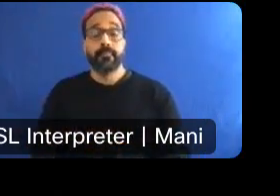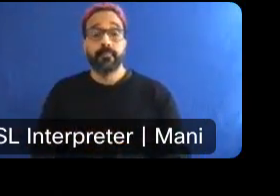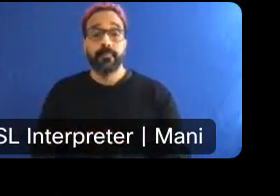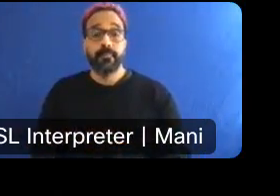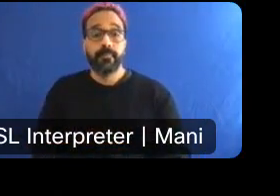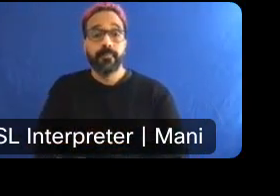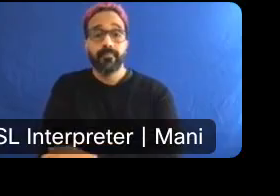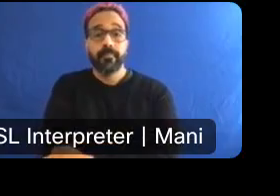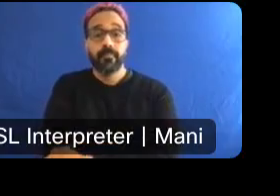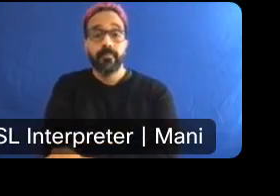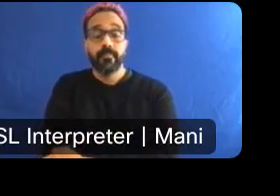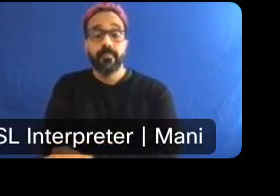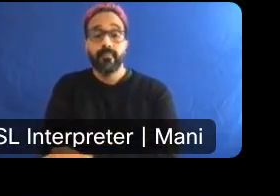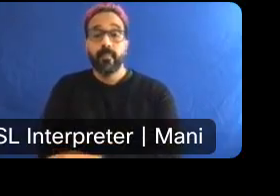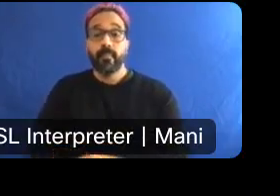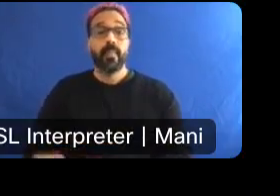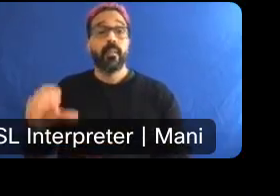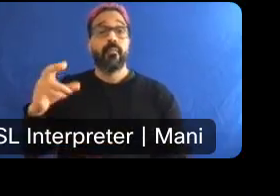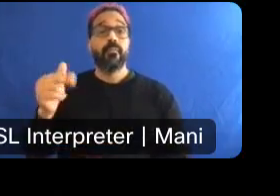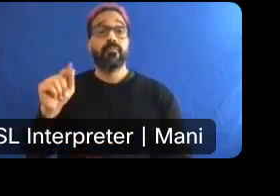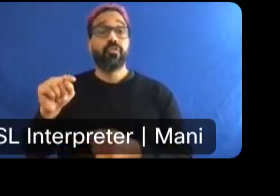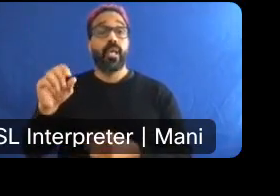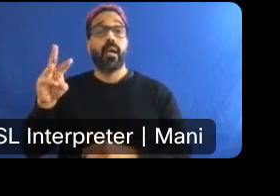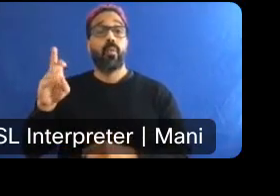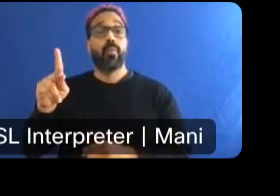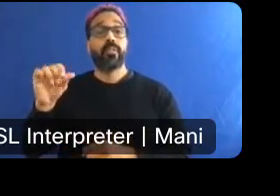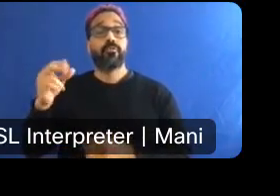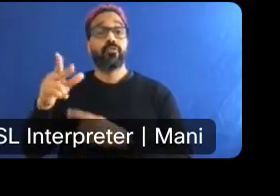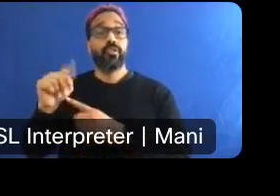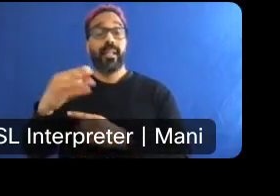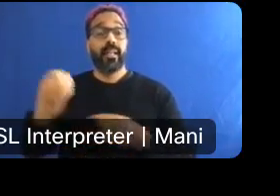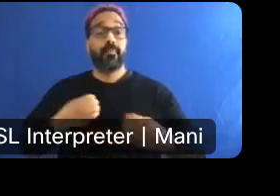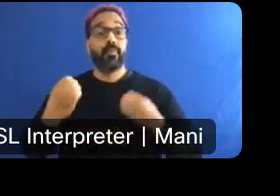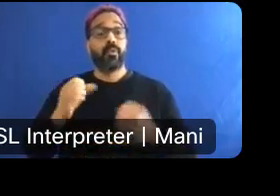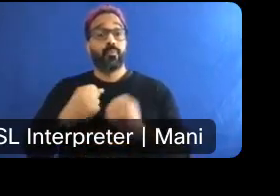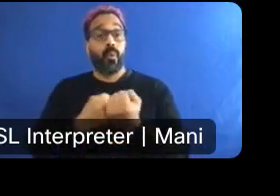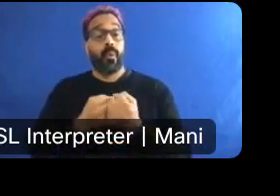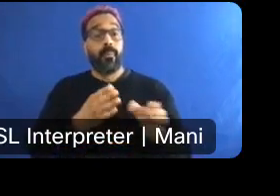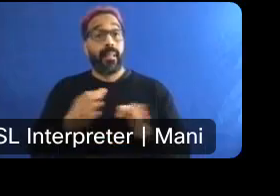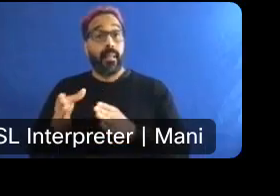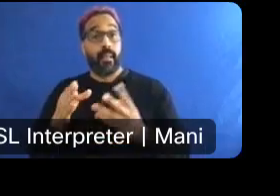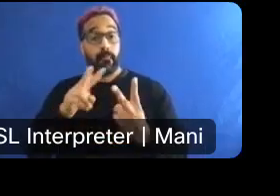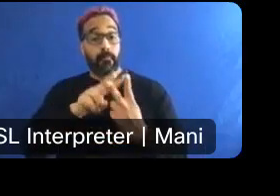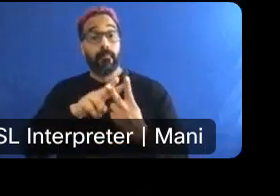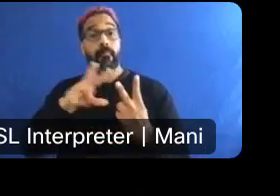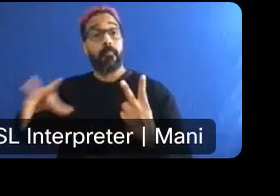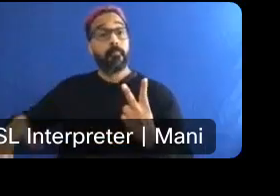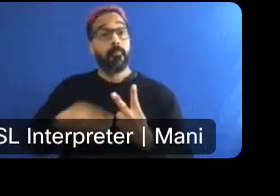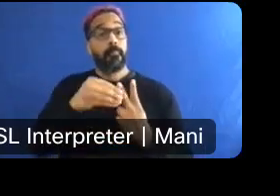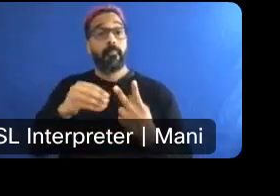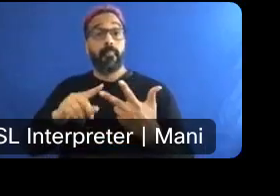So from the chats worksheet and the emotional support plan, we can also include offering